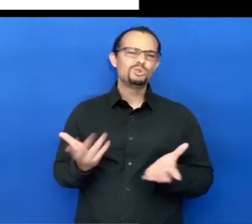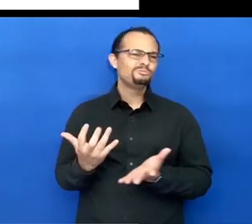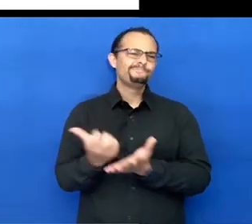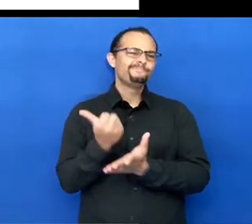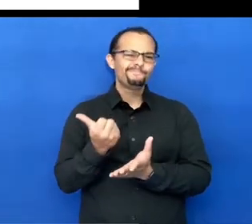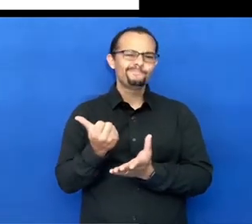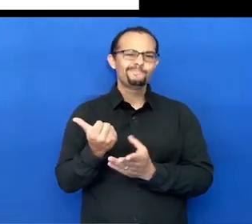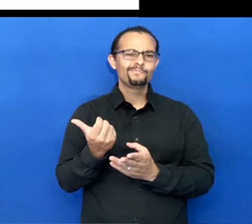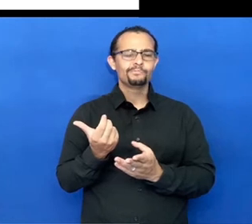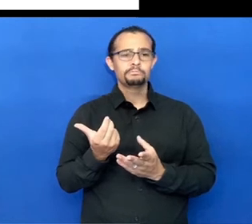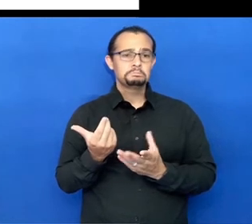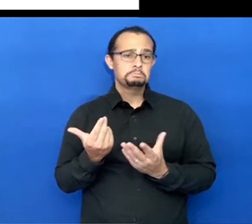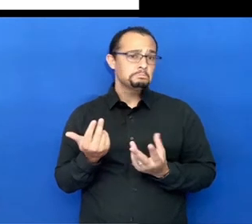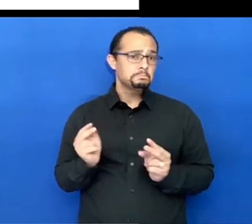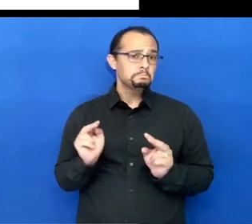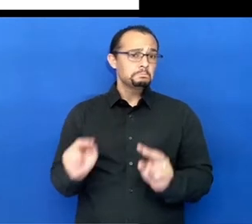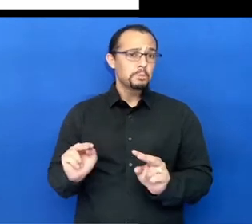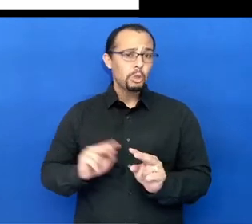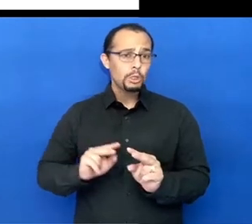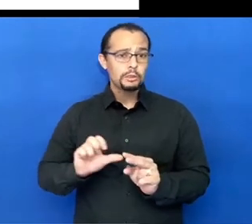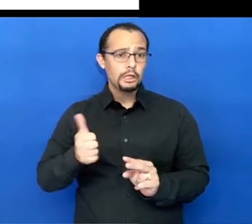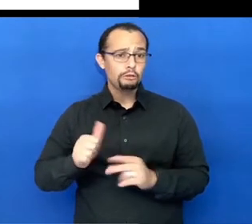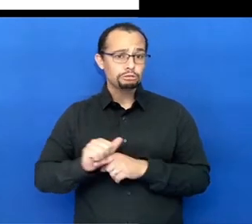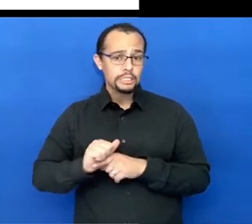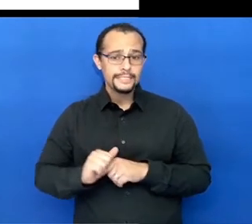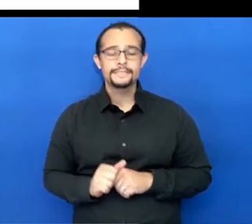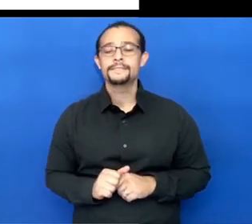requests, but we encourage you to tap into those as well.